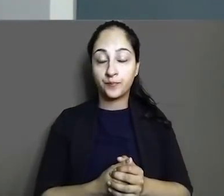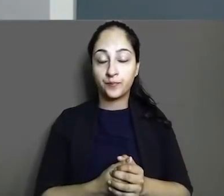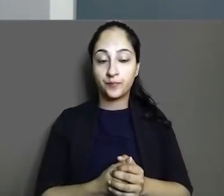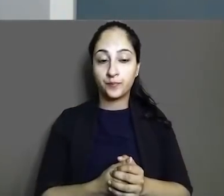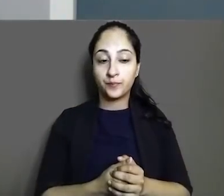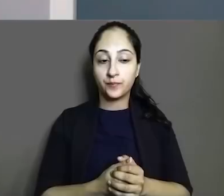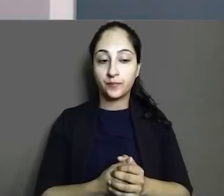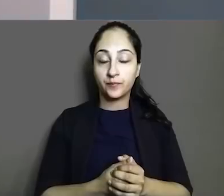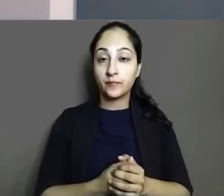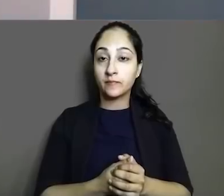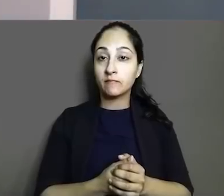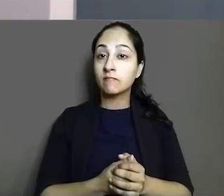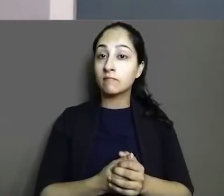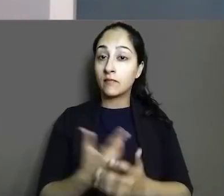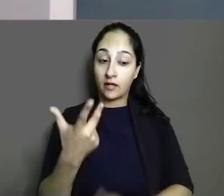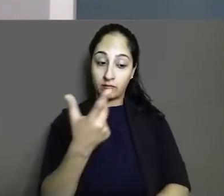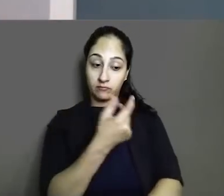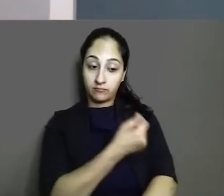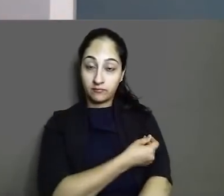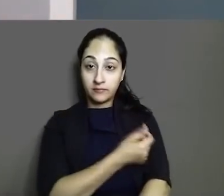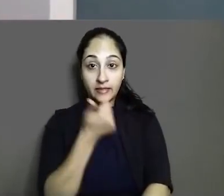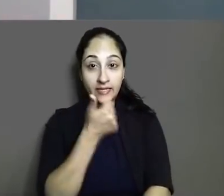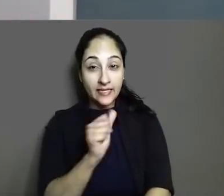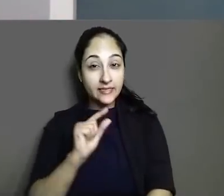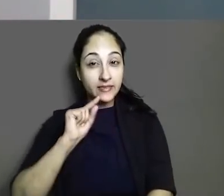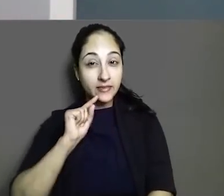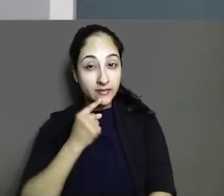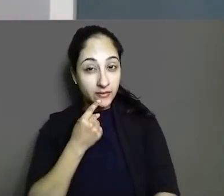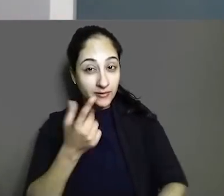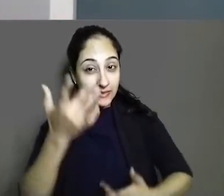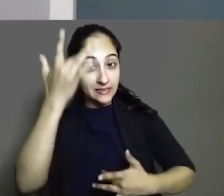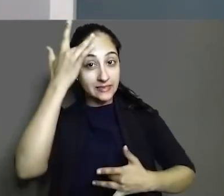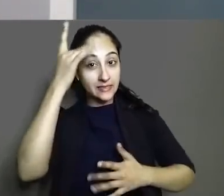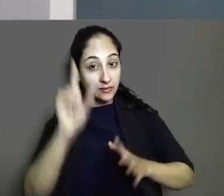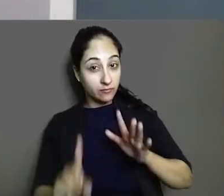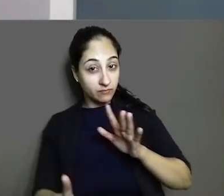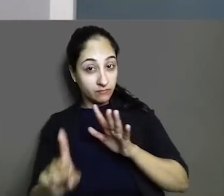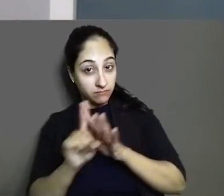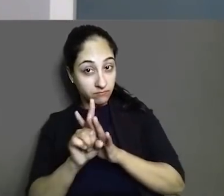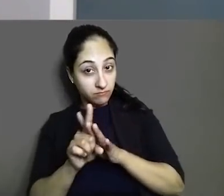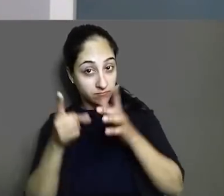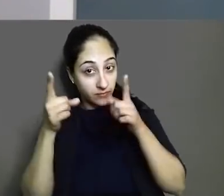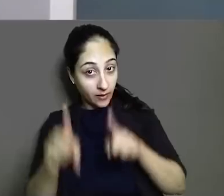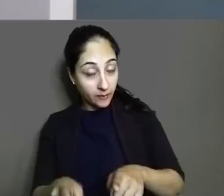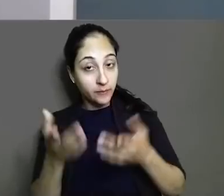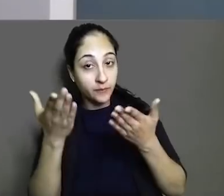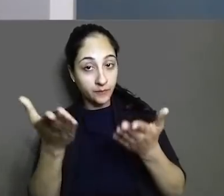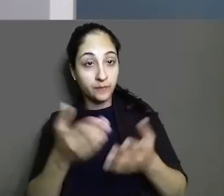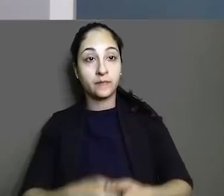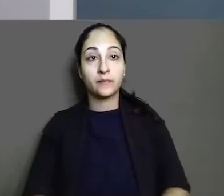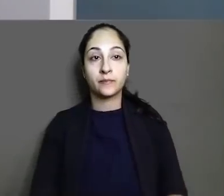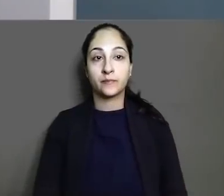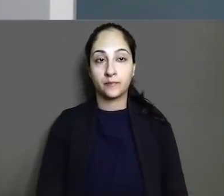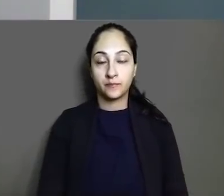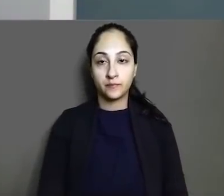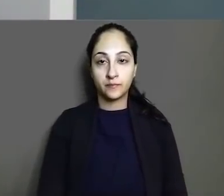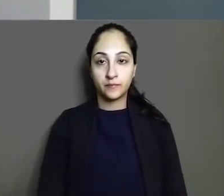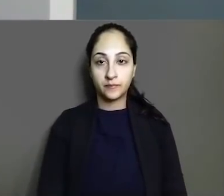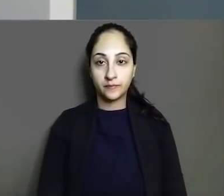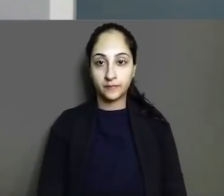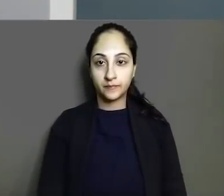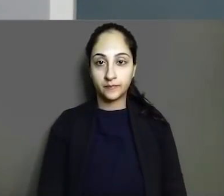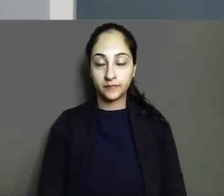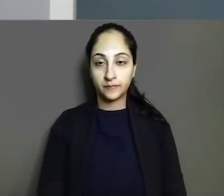were vaccinated, and there were no serious reactions in the months that they were followed. And since the vaccines were authorized for